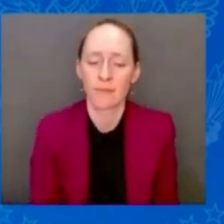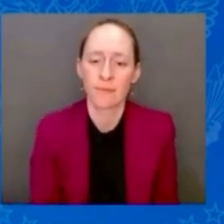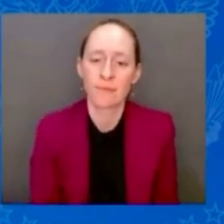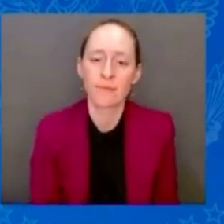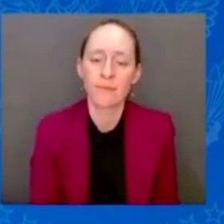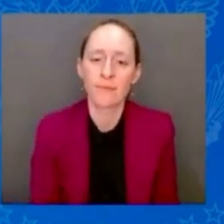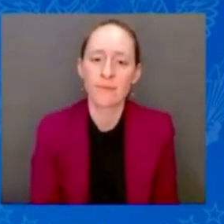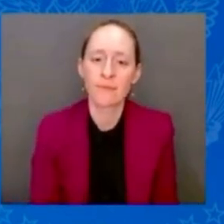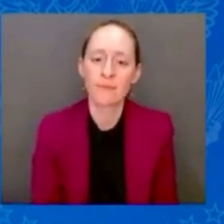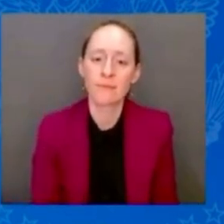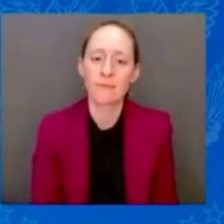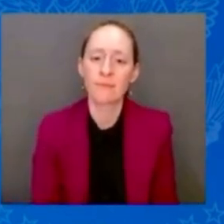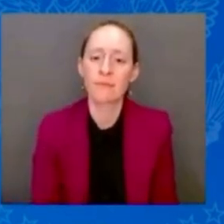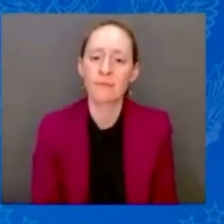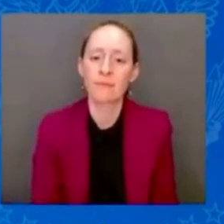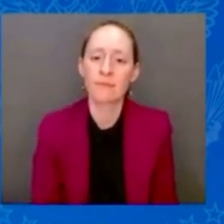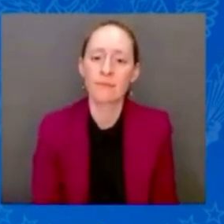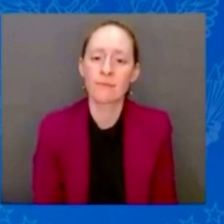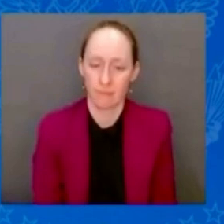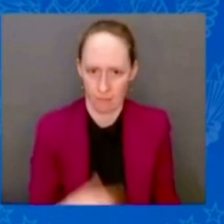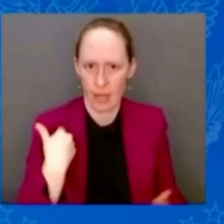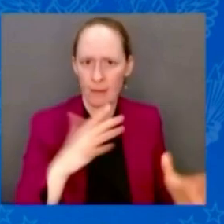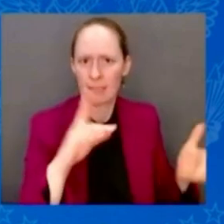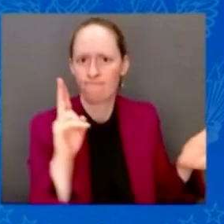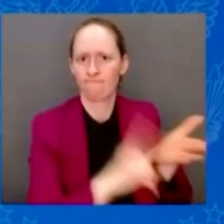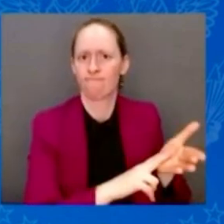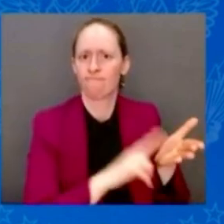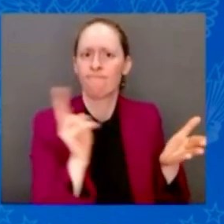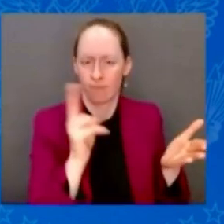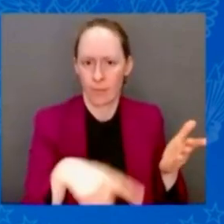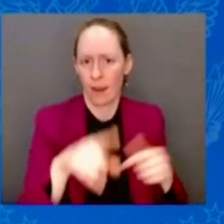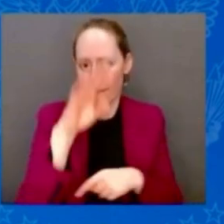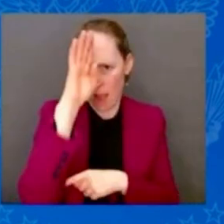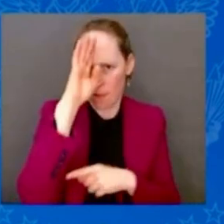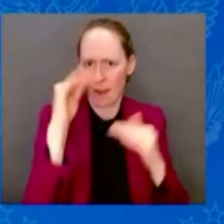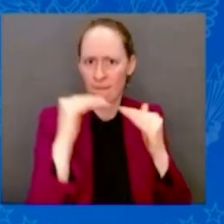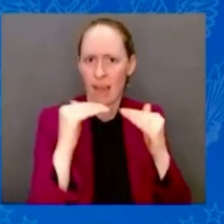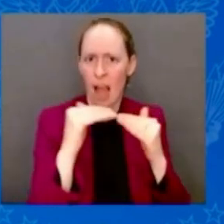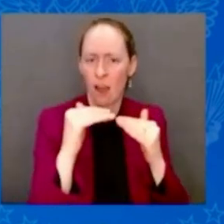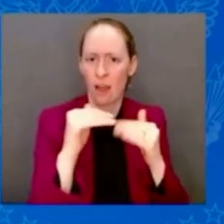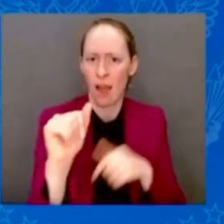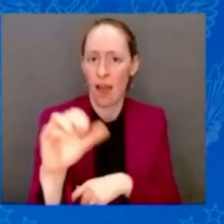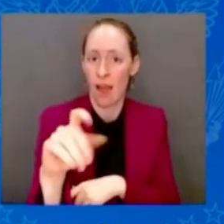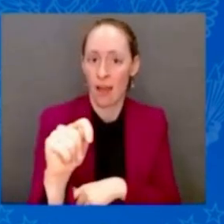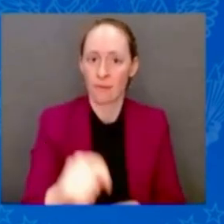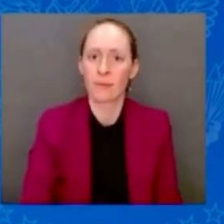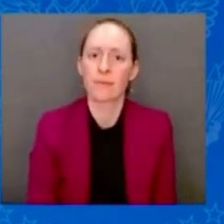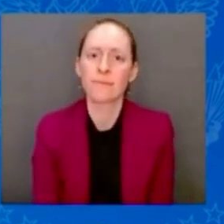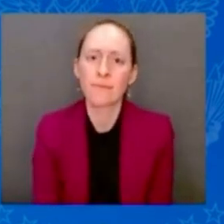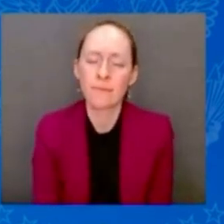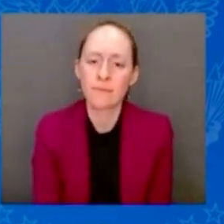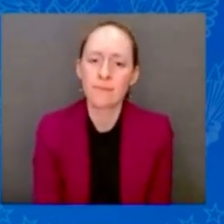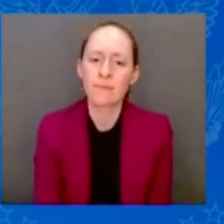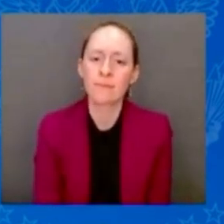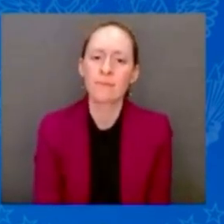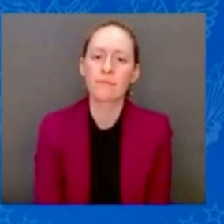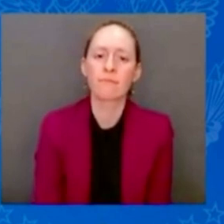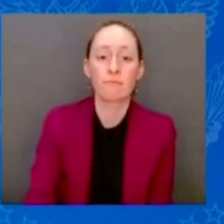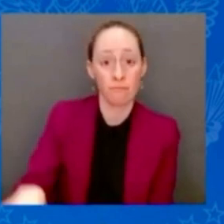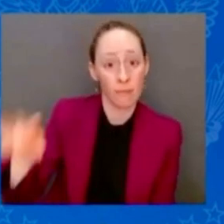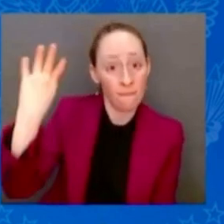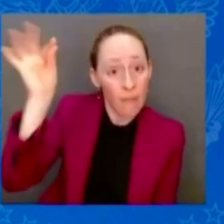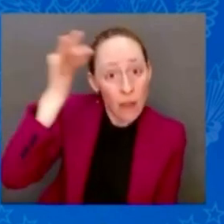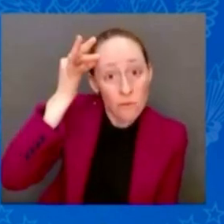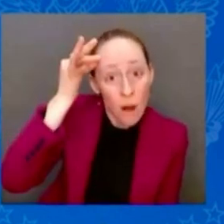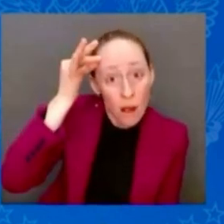firefighters and their families critical workers' compensation and other benefits by making sure certain kinds of heart